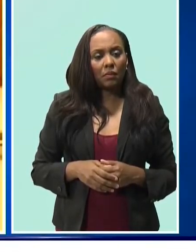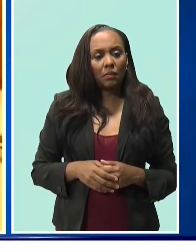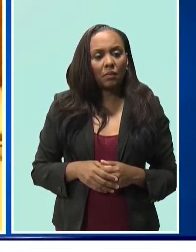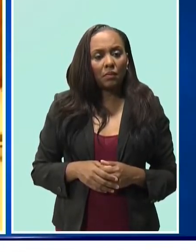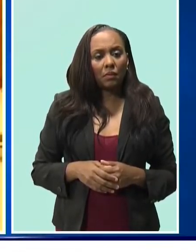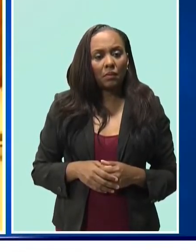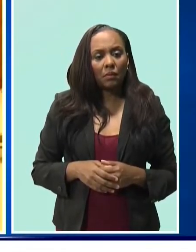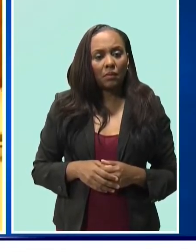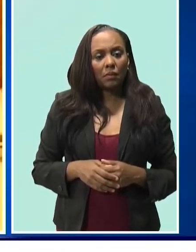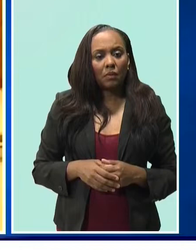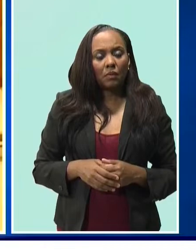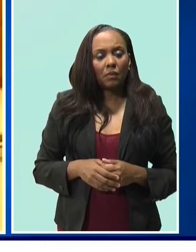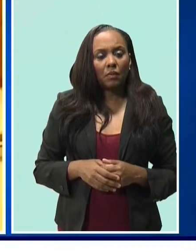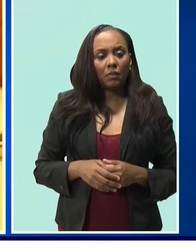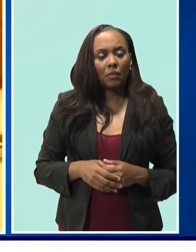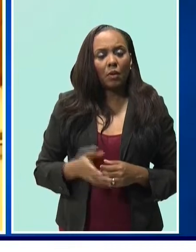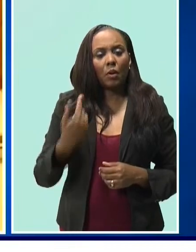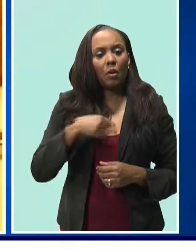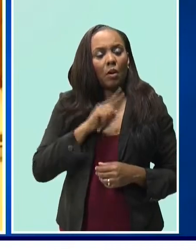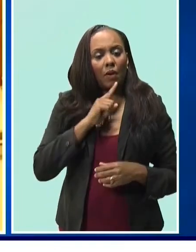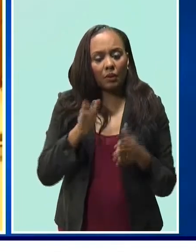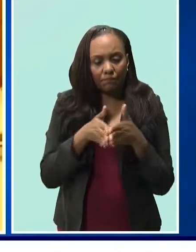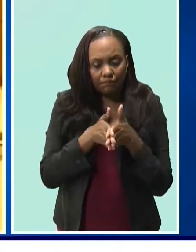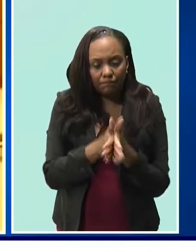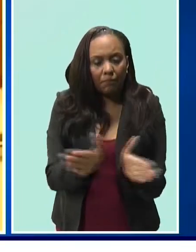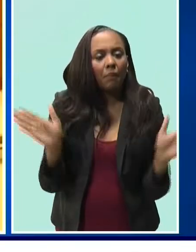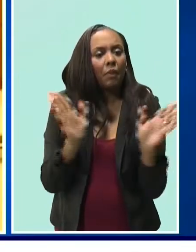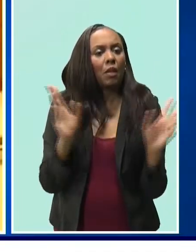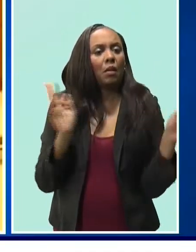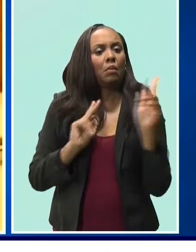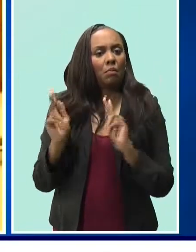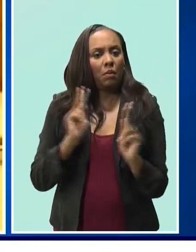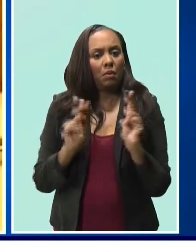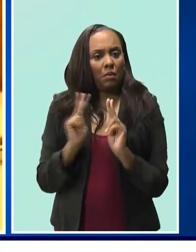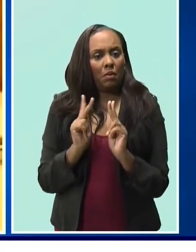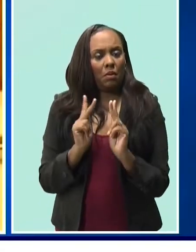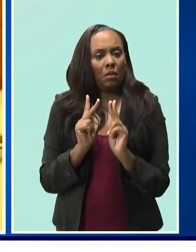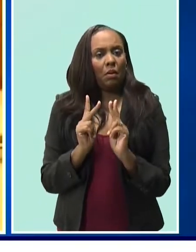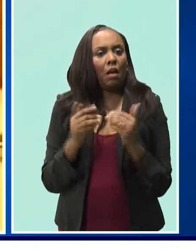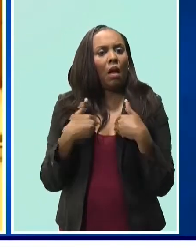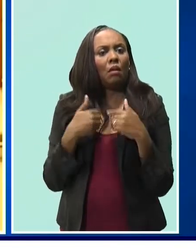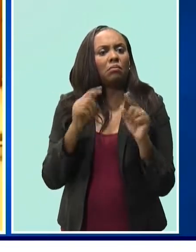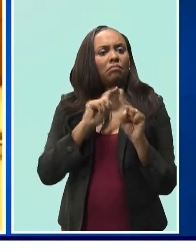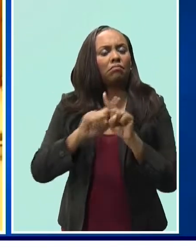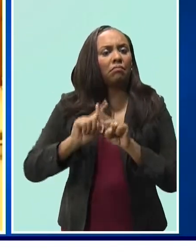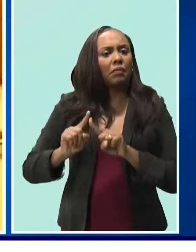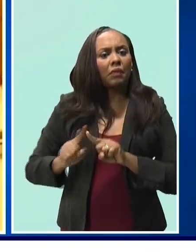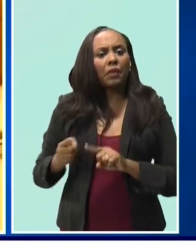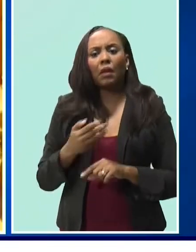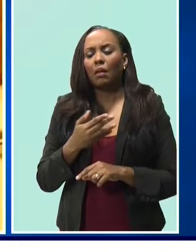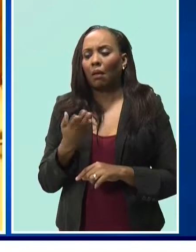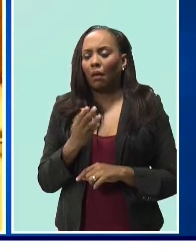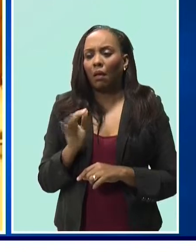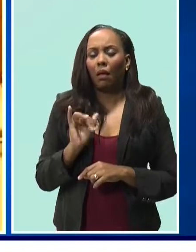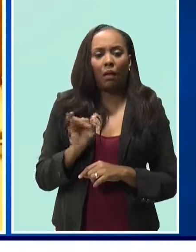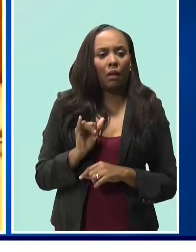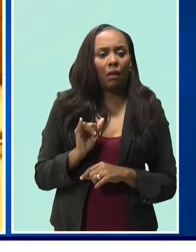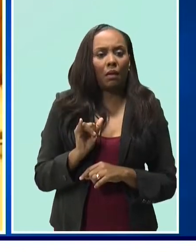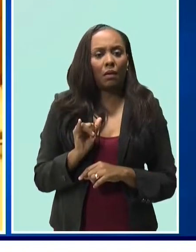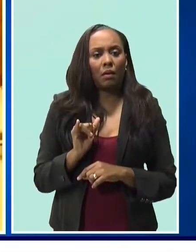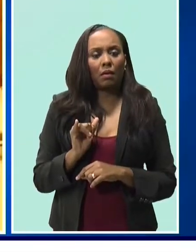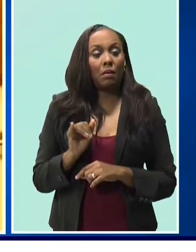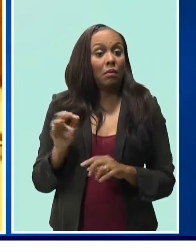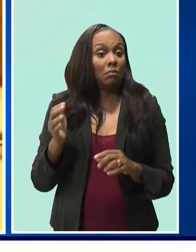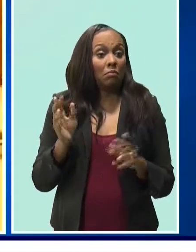let's say the case definition for persons who meet the criteria. And therefore we're including even persons without a